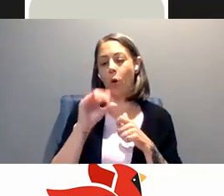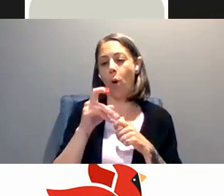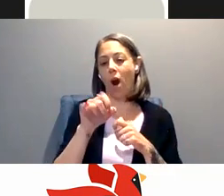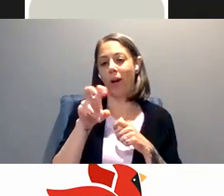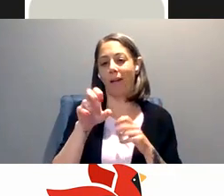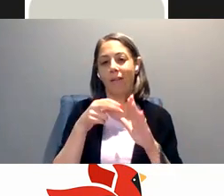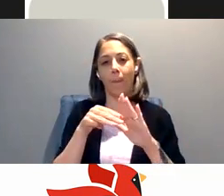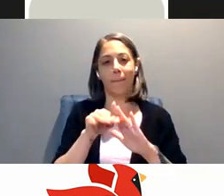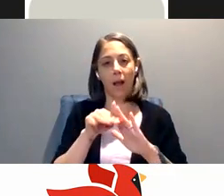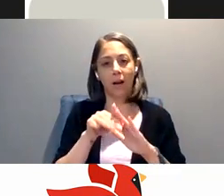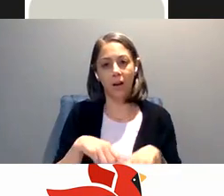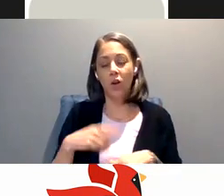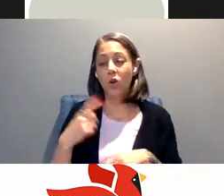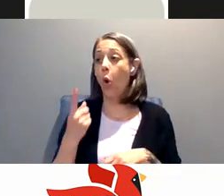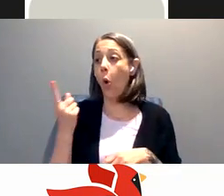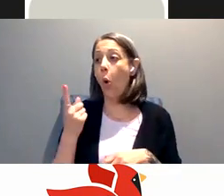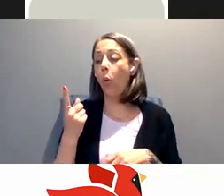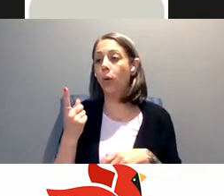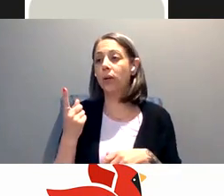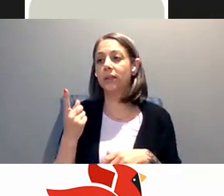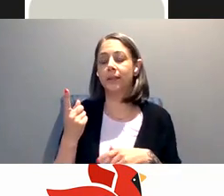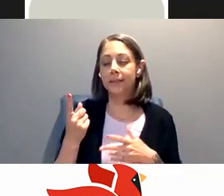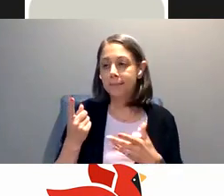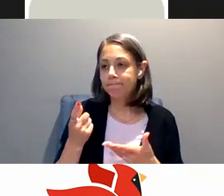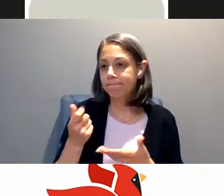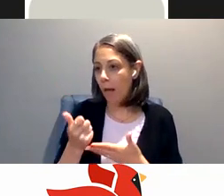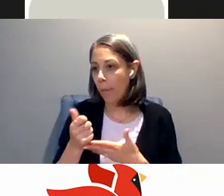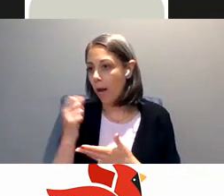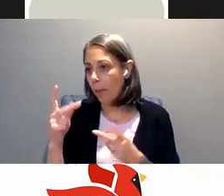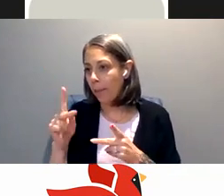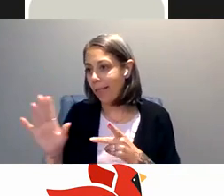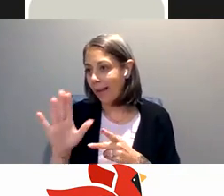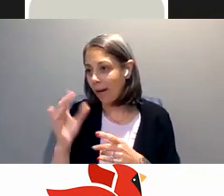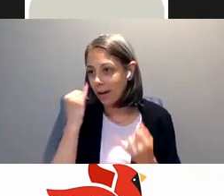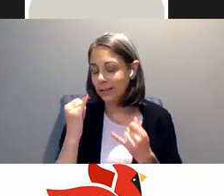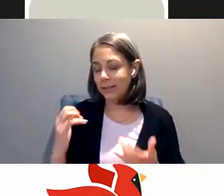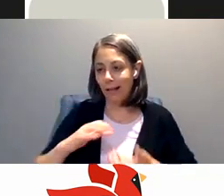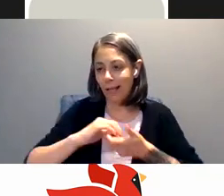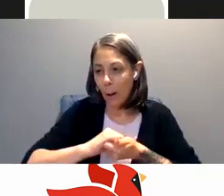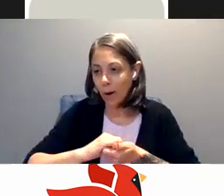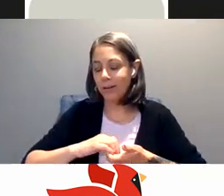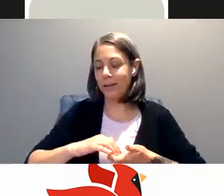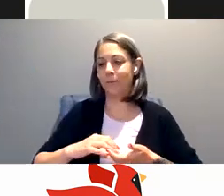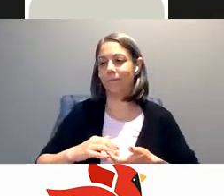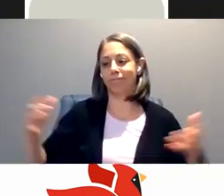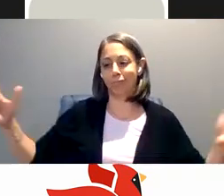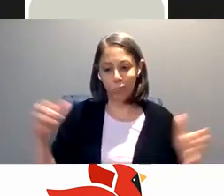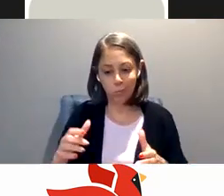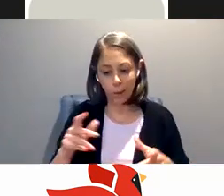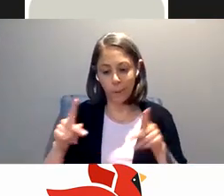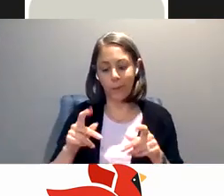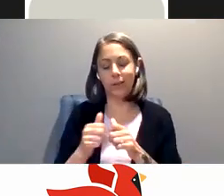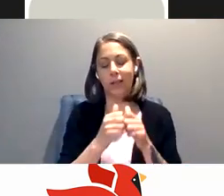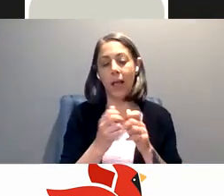you're always entertaining other people's ideas and collaborating, bringing people together, creating